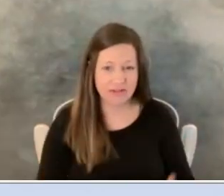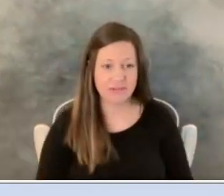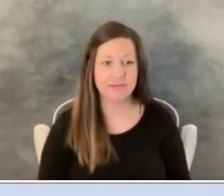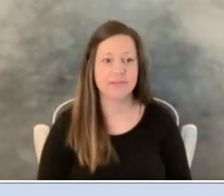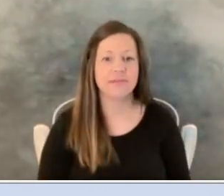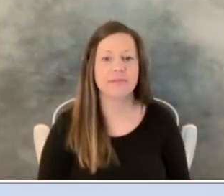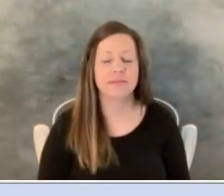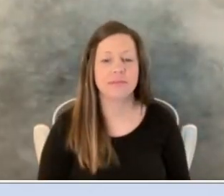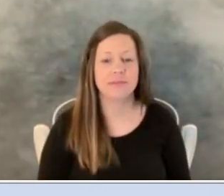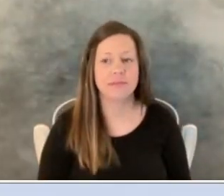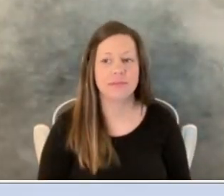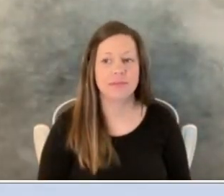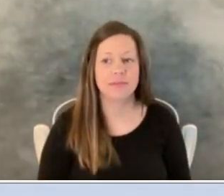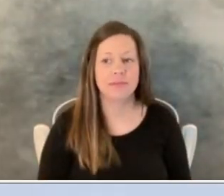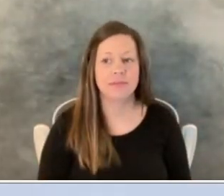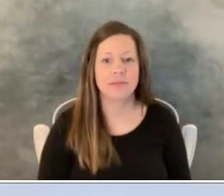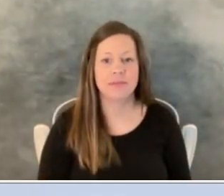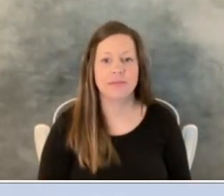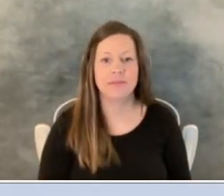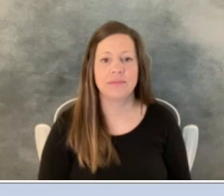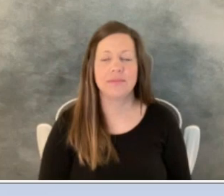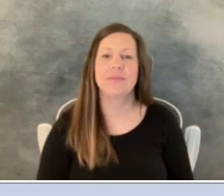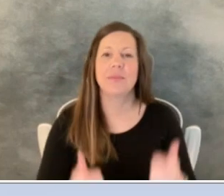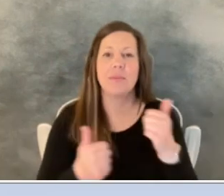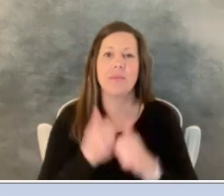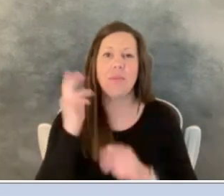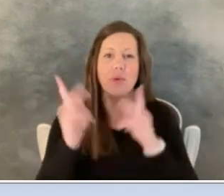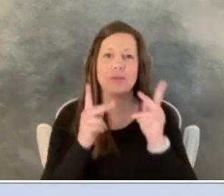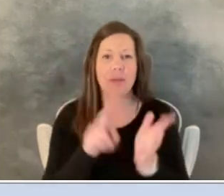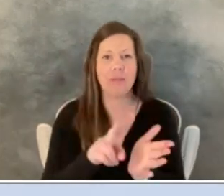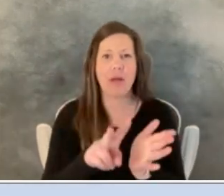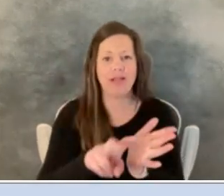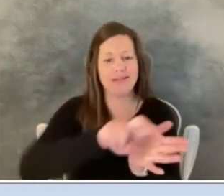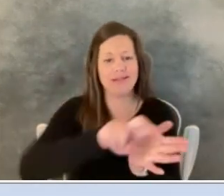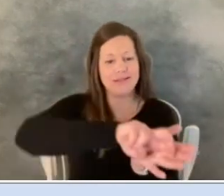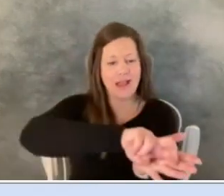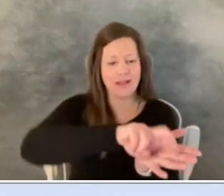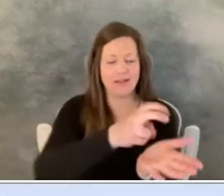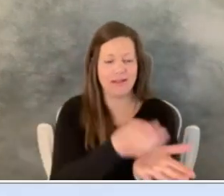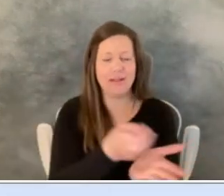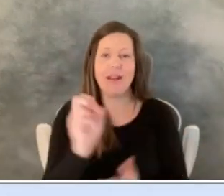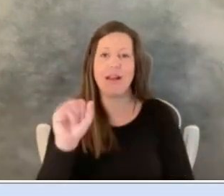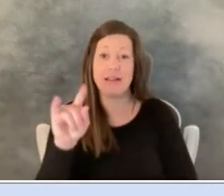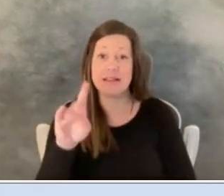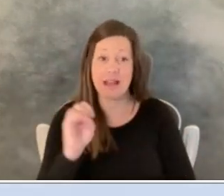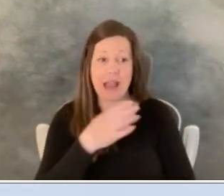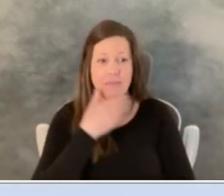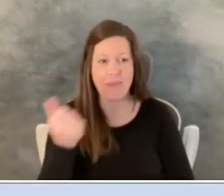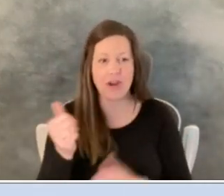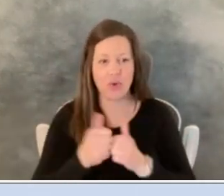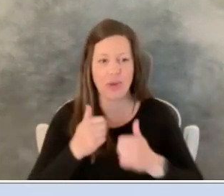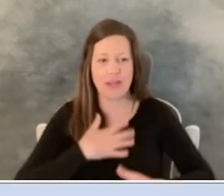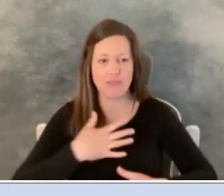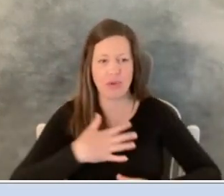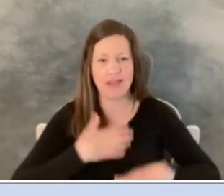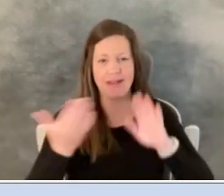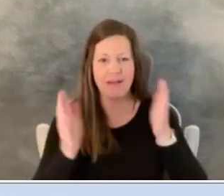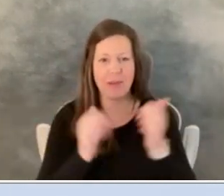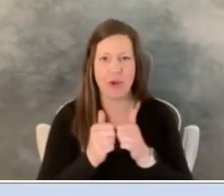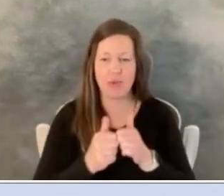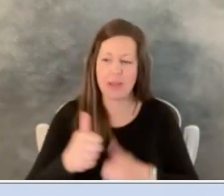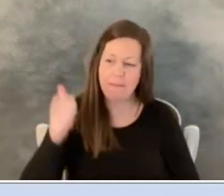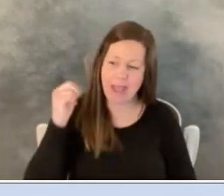In majority of people, side sleep is better with regards to your breathing compared to the back or the sleeping on the